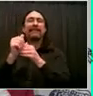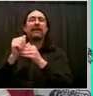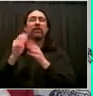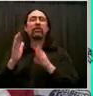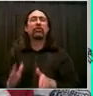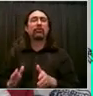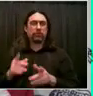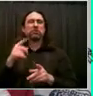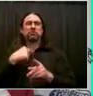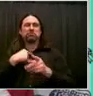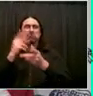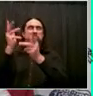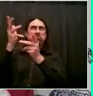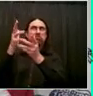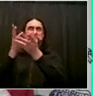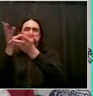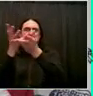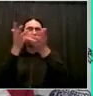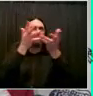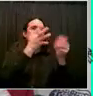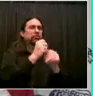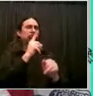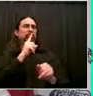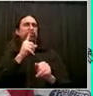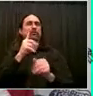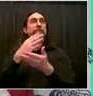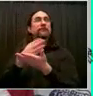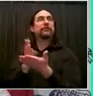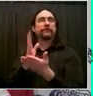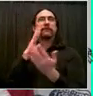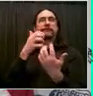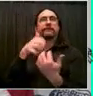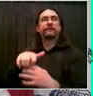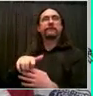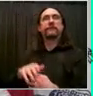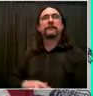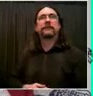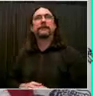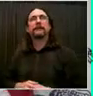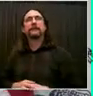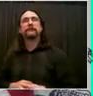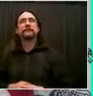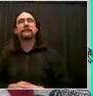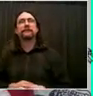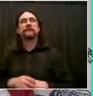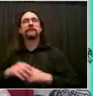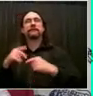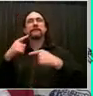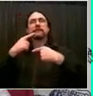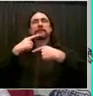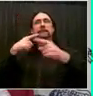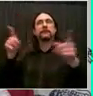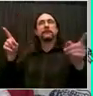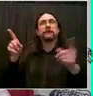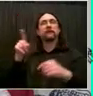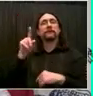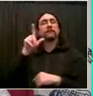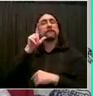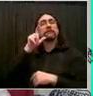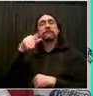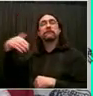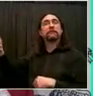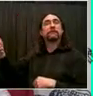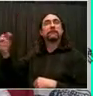Good morning, Mr. Mayor. How are you? Good, Juan Manuel. How are you doing today? Very good, thank you. Mr. Mayor, now that